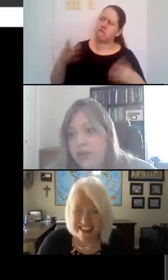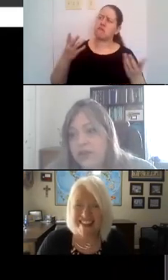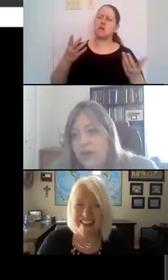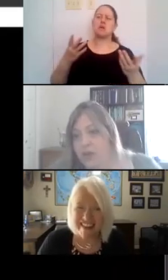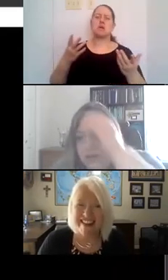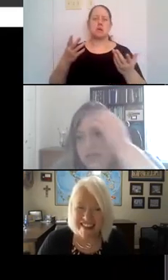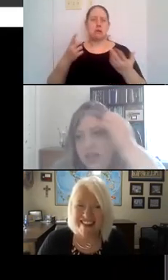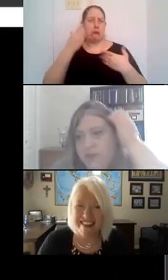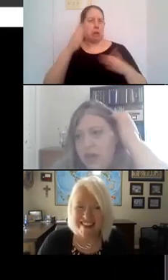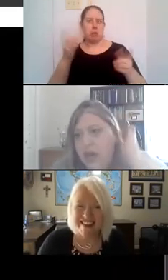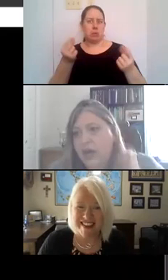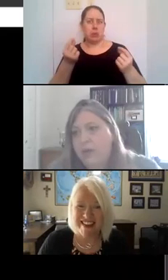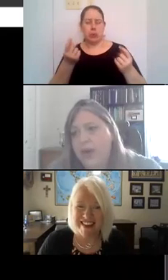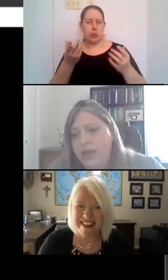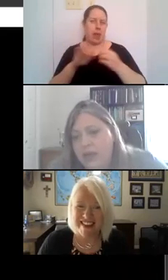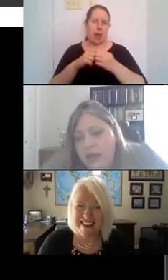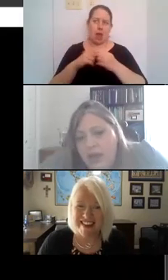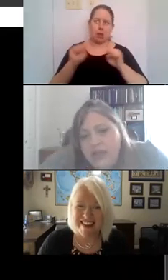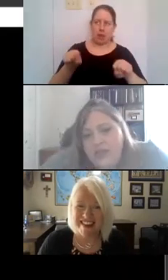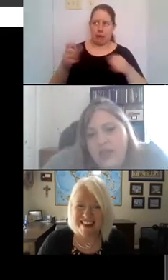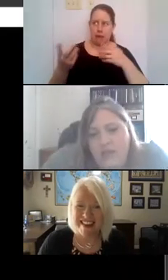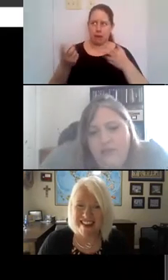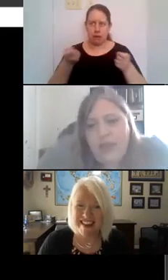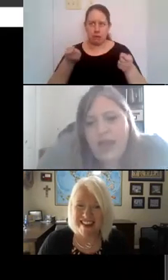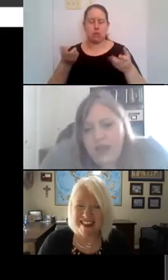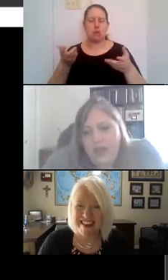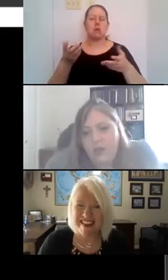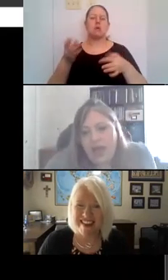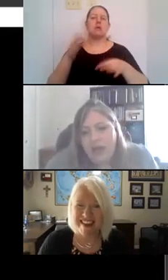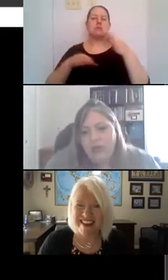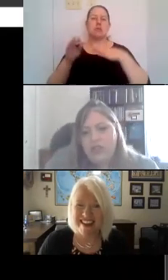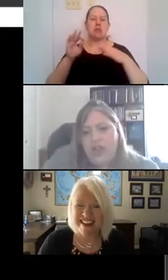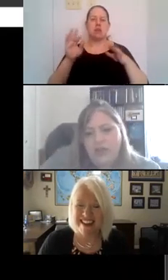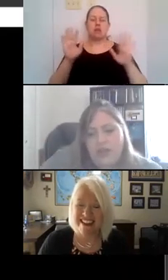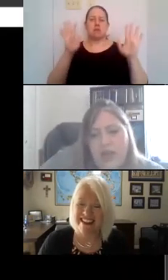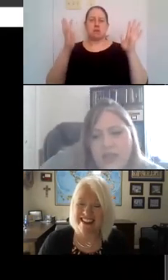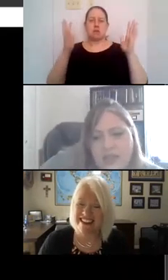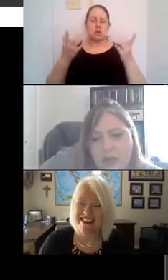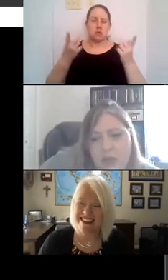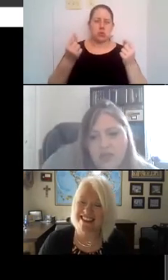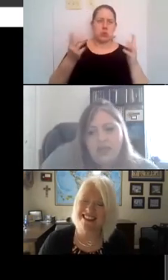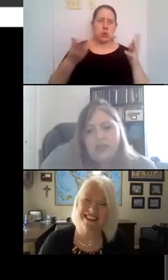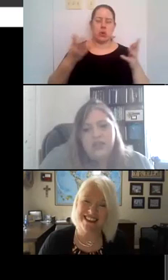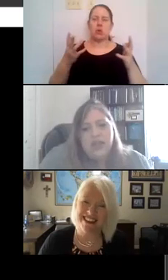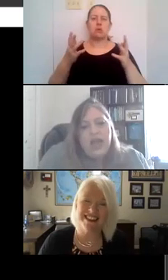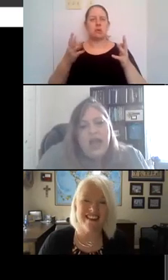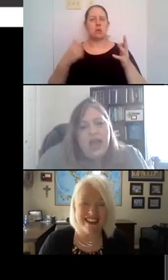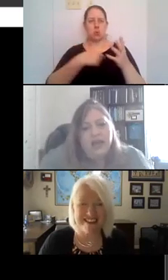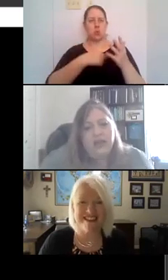we can do this. I don't know if it's safe. But instead of panicking, we kind of reached out and started asking